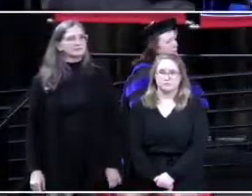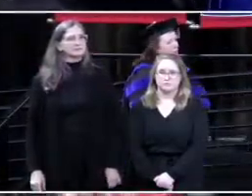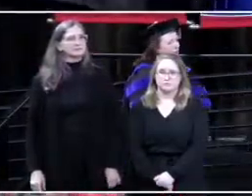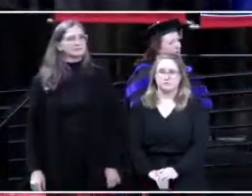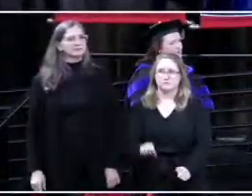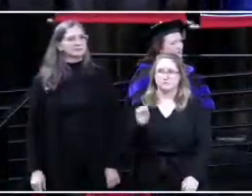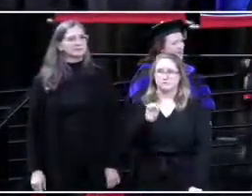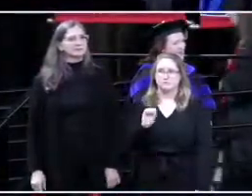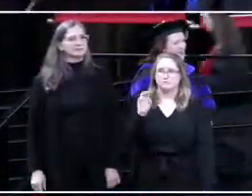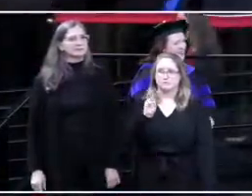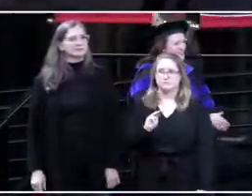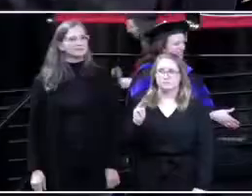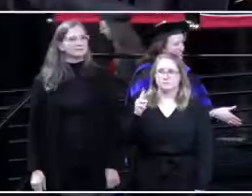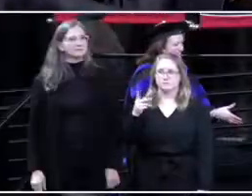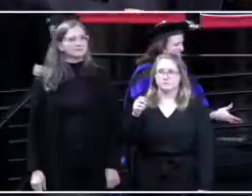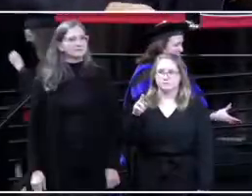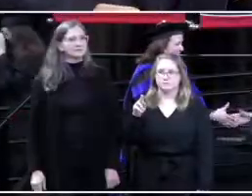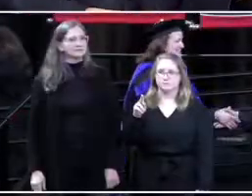Sarah Madison Perkle.